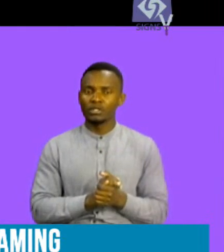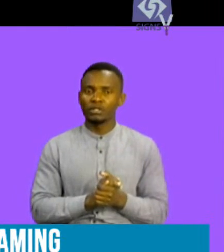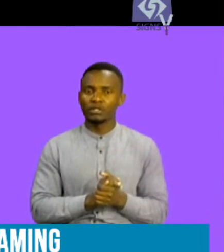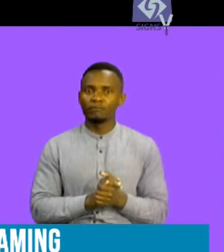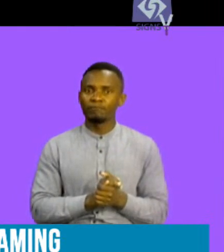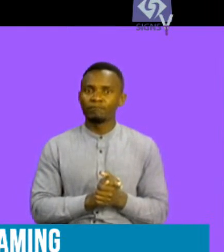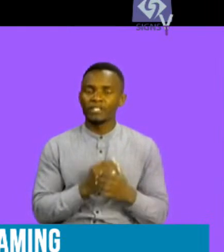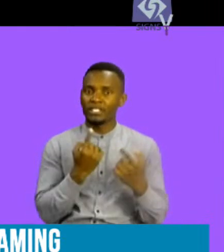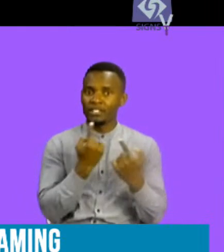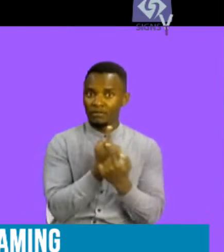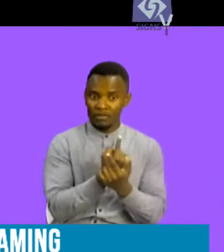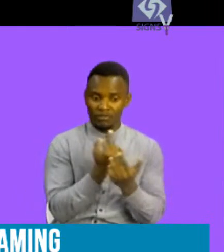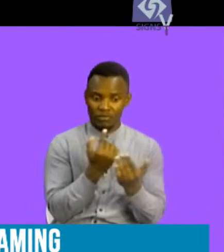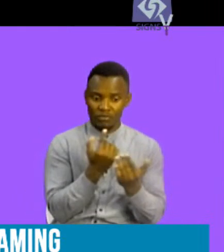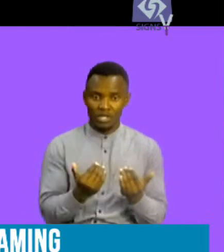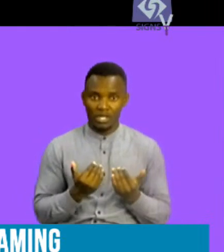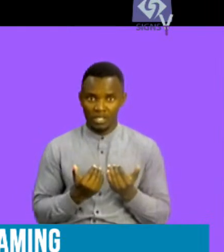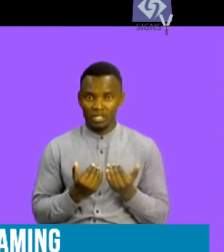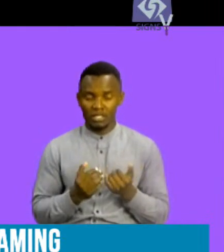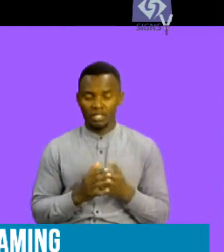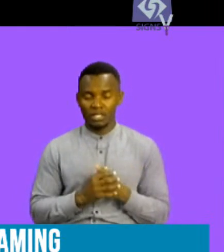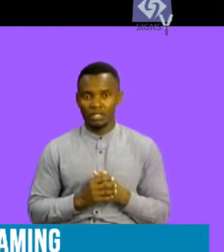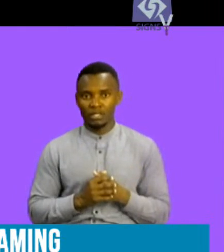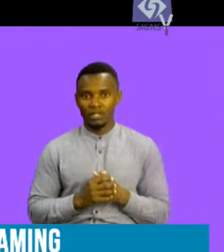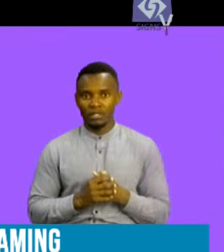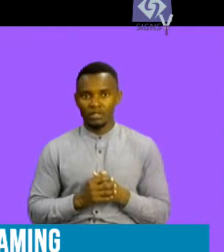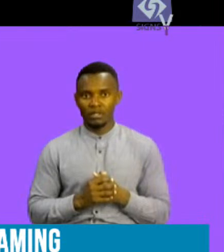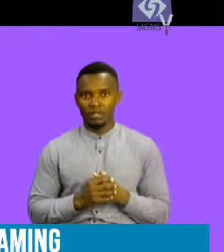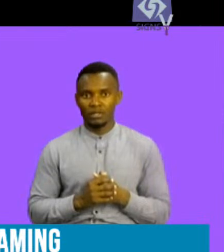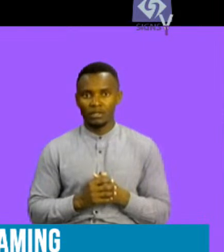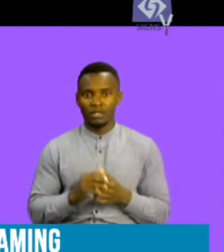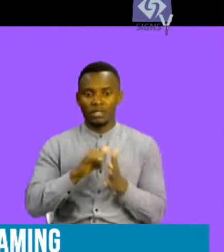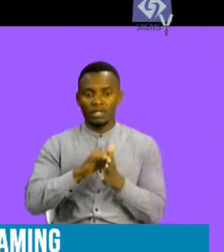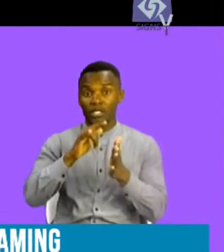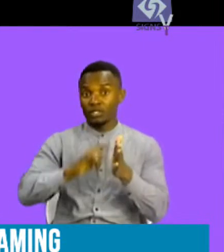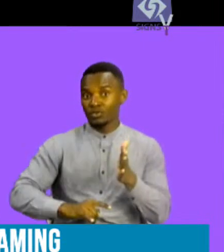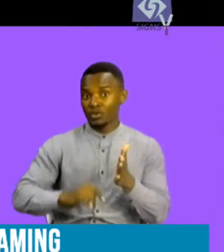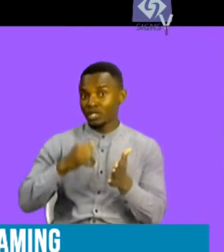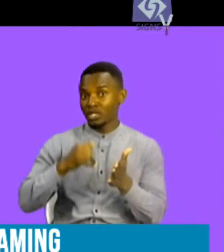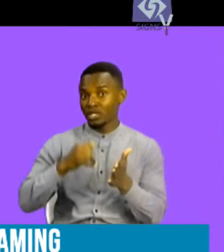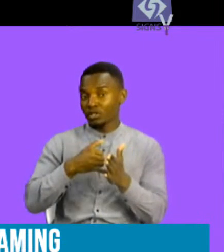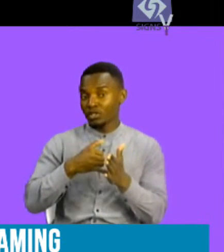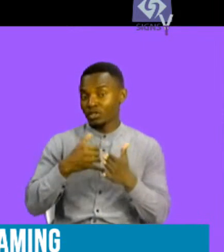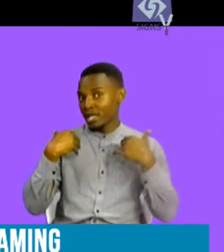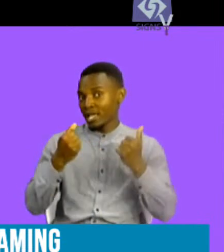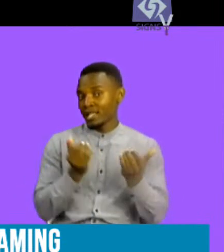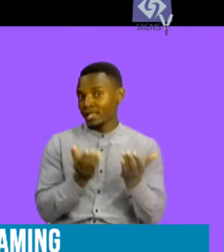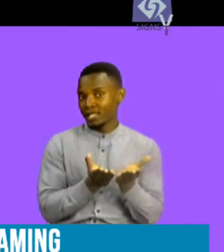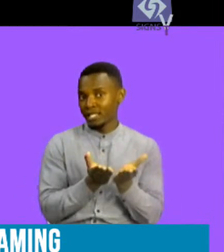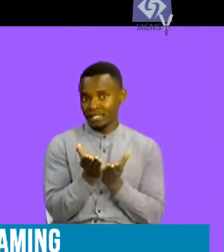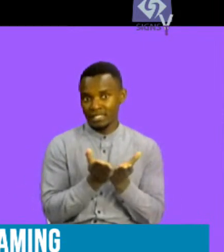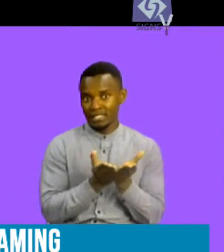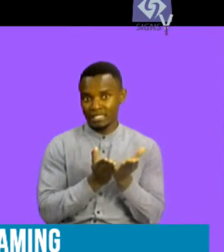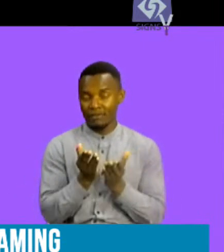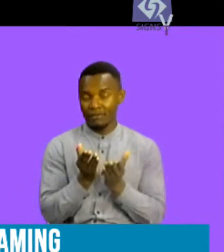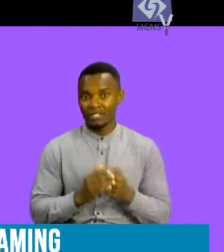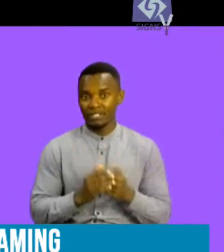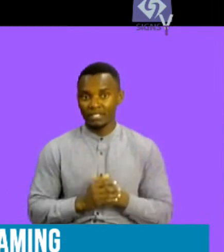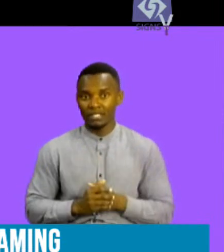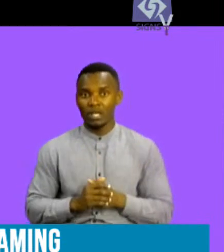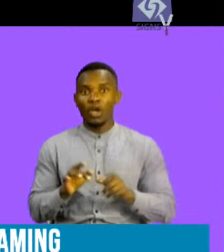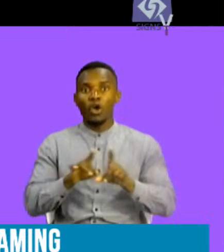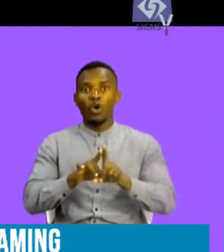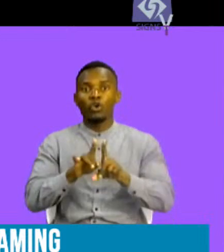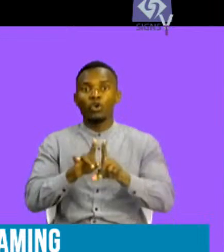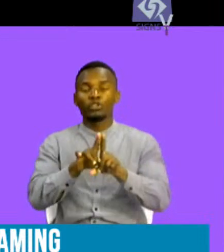areas. So that one is part of healthy services. Yes. And also